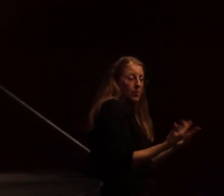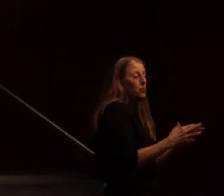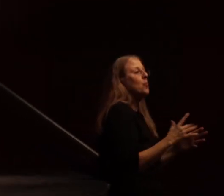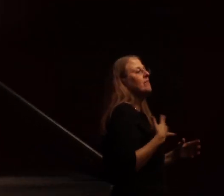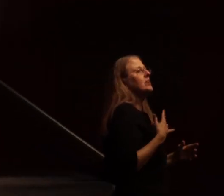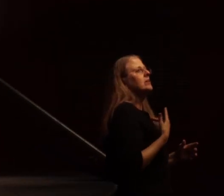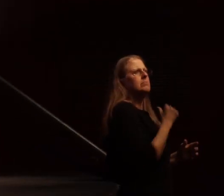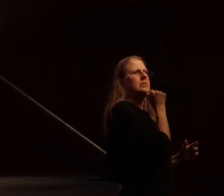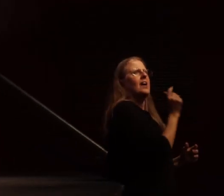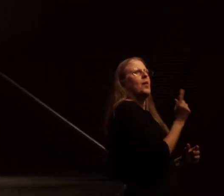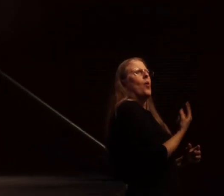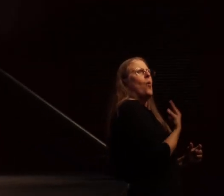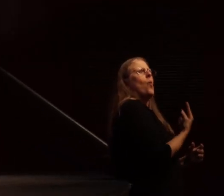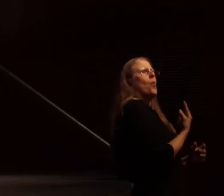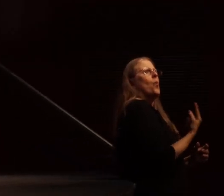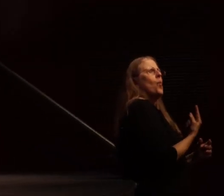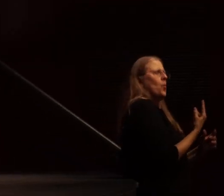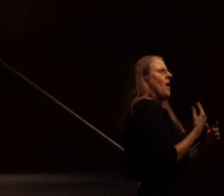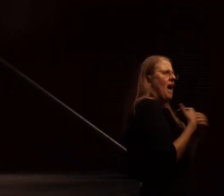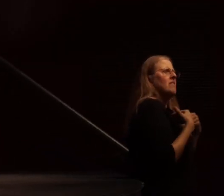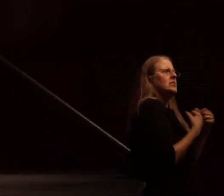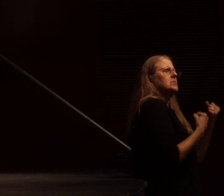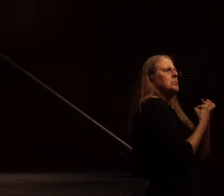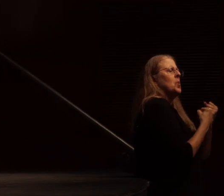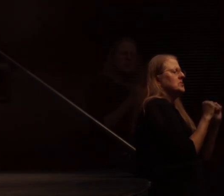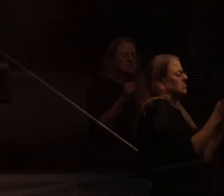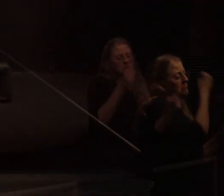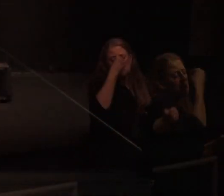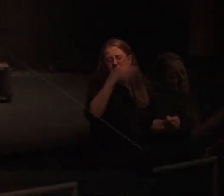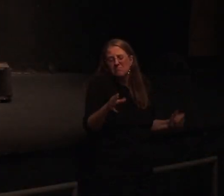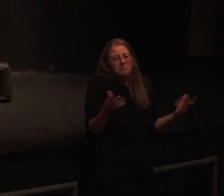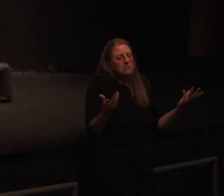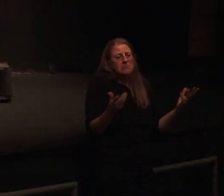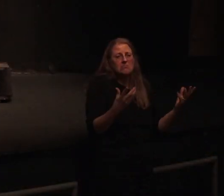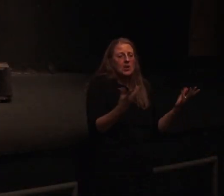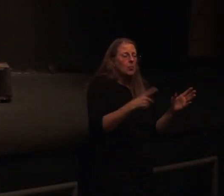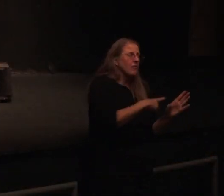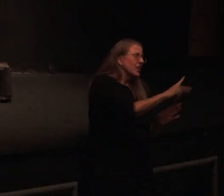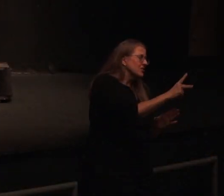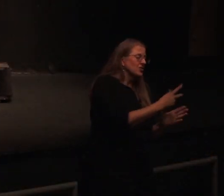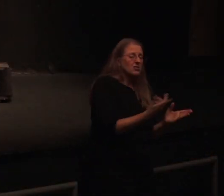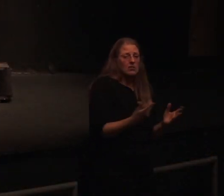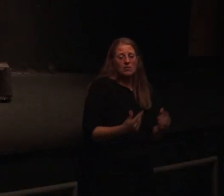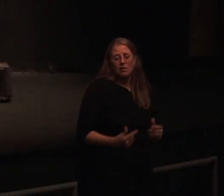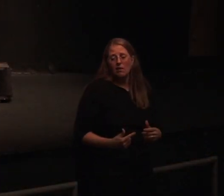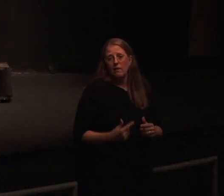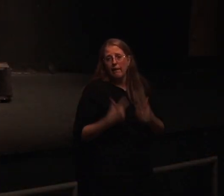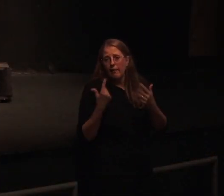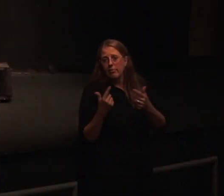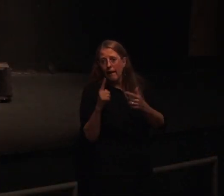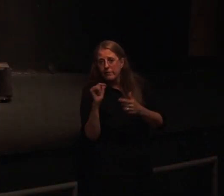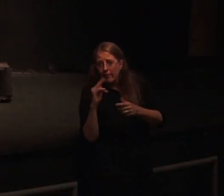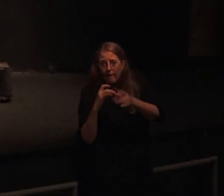like they're not alone, feeling like they can have that support system. And I don't care what it is. I don't care if it's a professional. I don't care if it's a lifeline. I don't